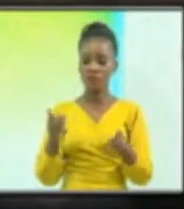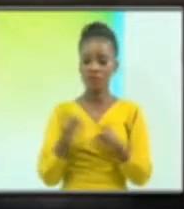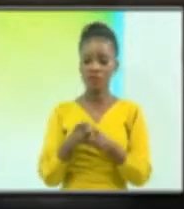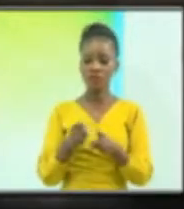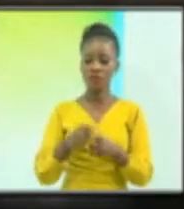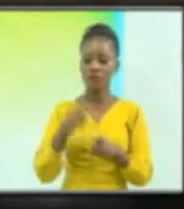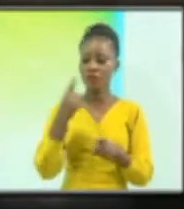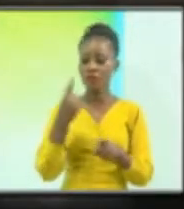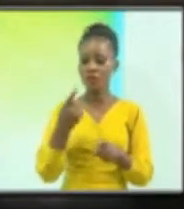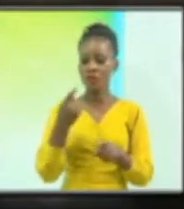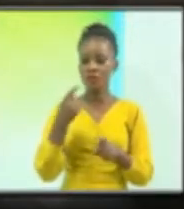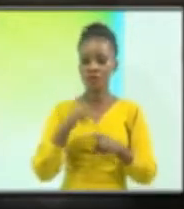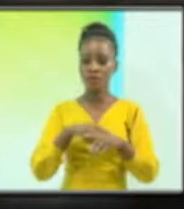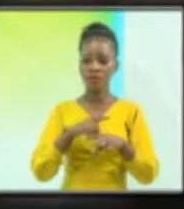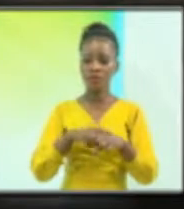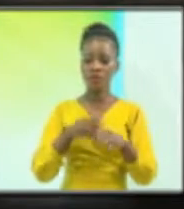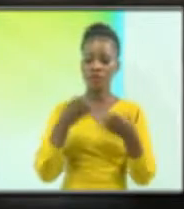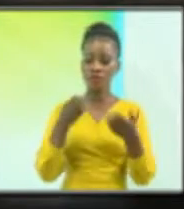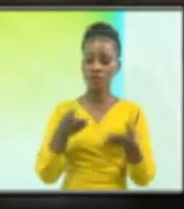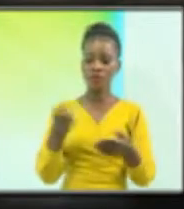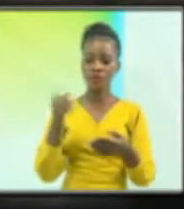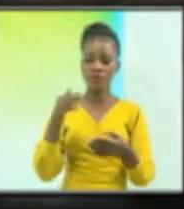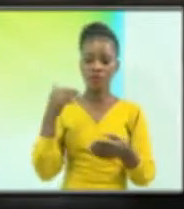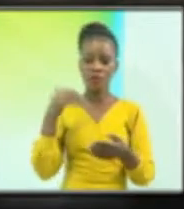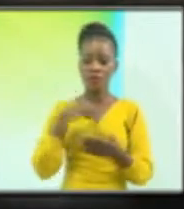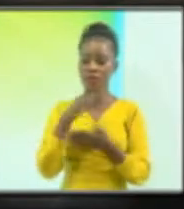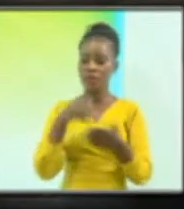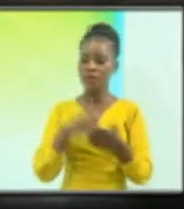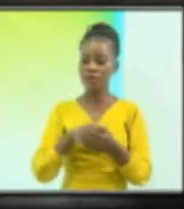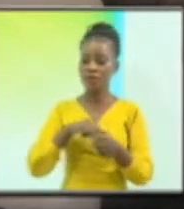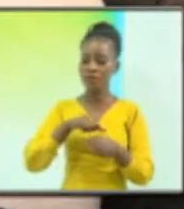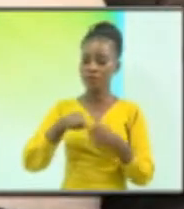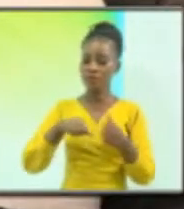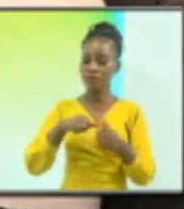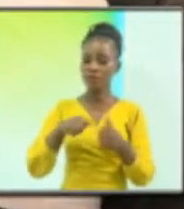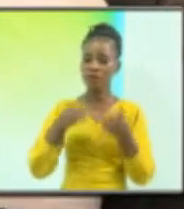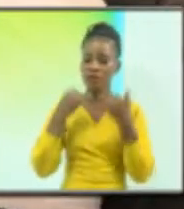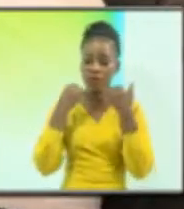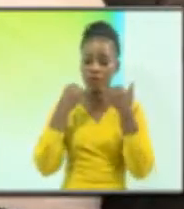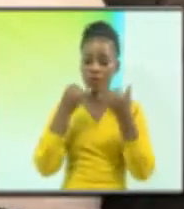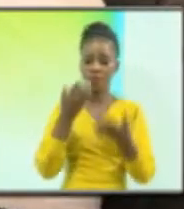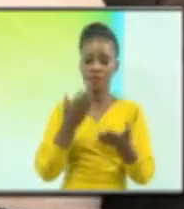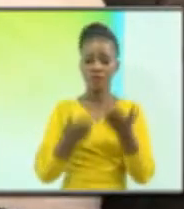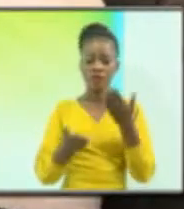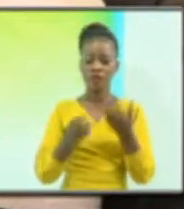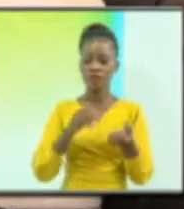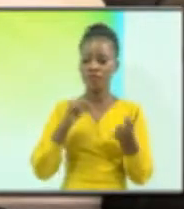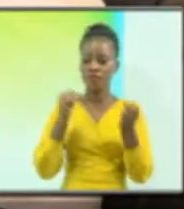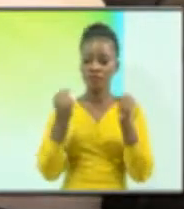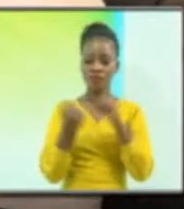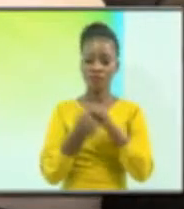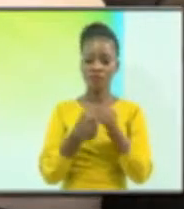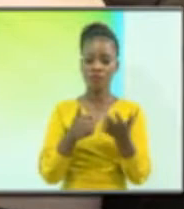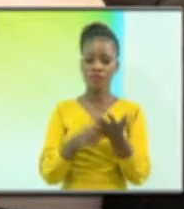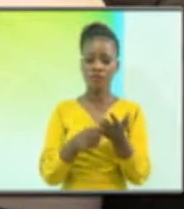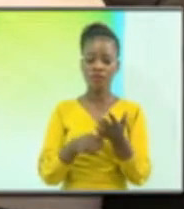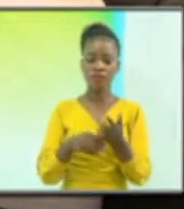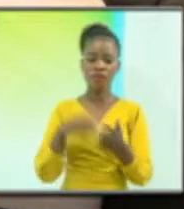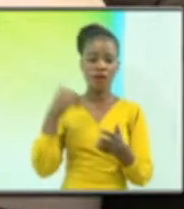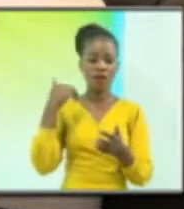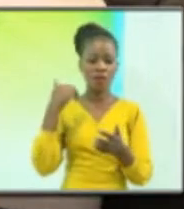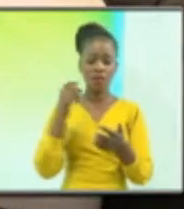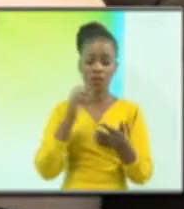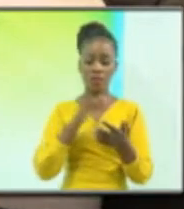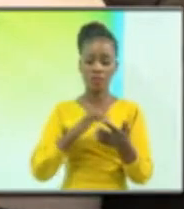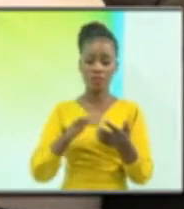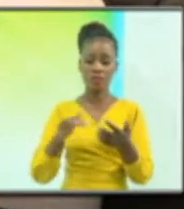one hour. It's a challenge. The whole day, he calls about 15 times. Maybe we can digest the matters of the toll-free line later on.